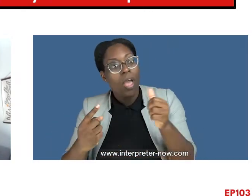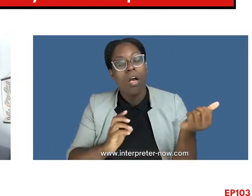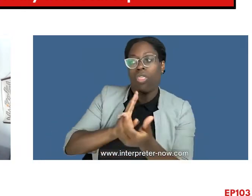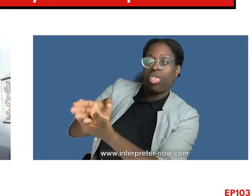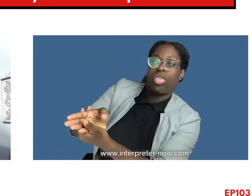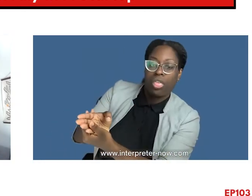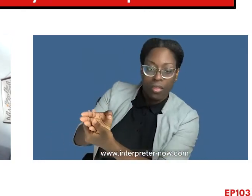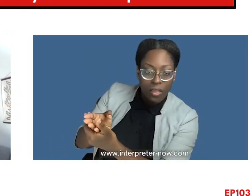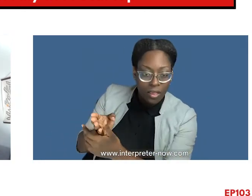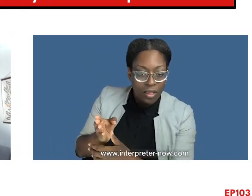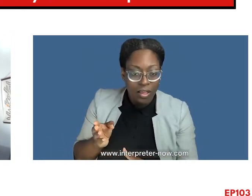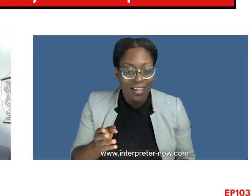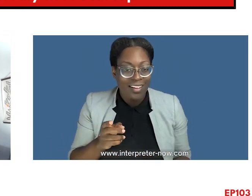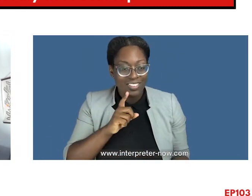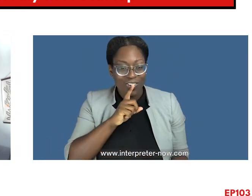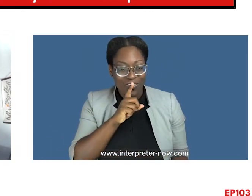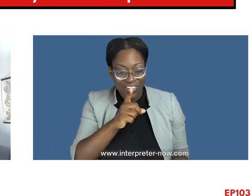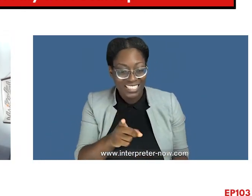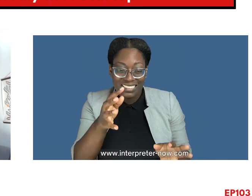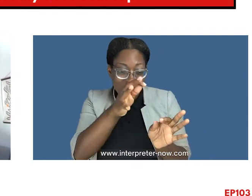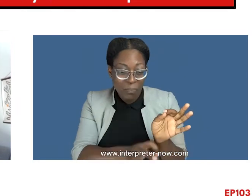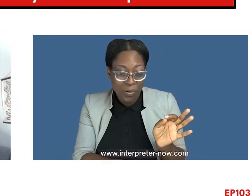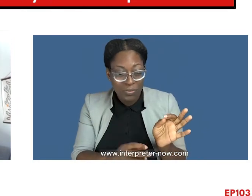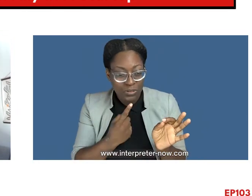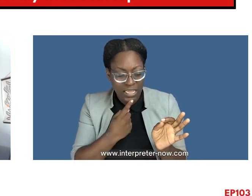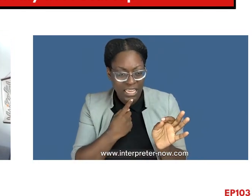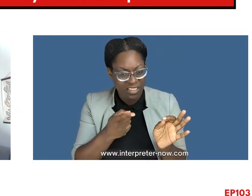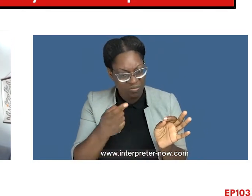So people with underrepresented identities are more likely to be interrupted.